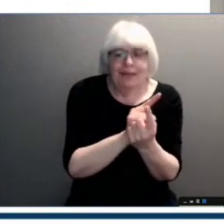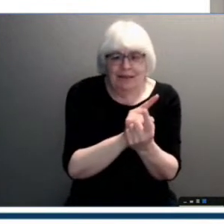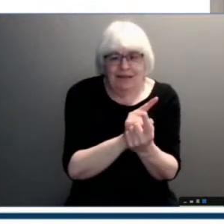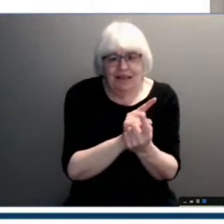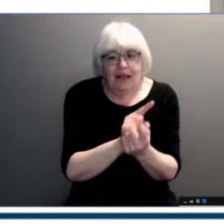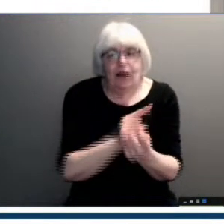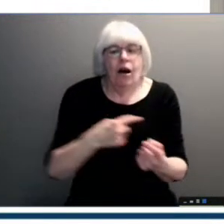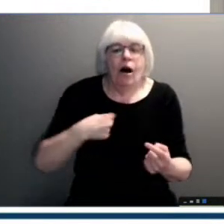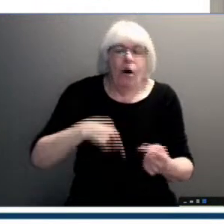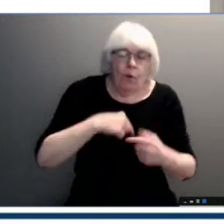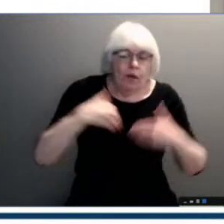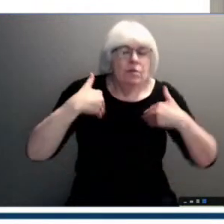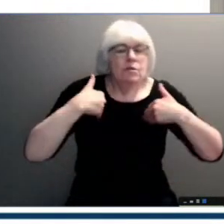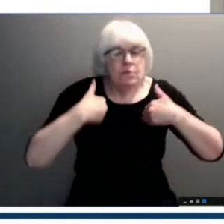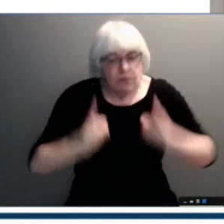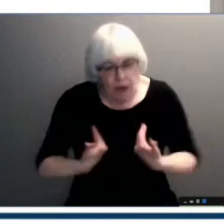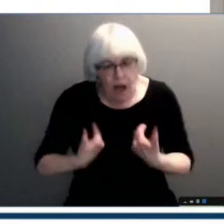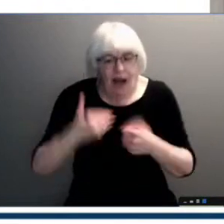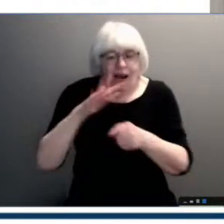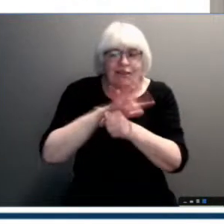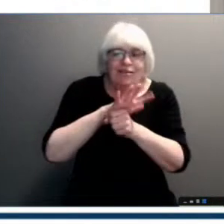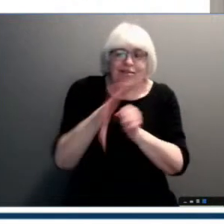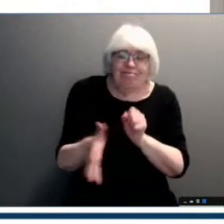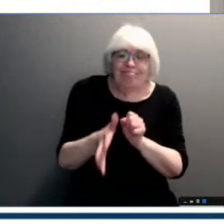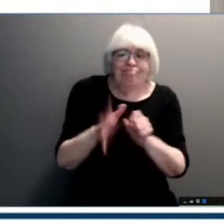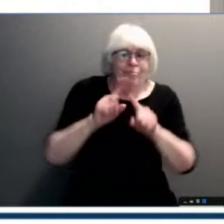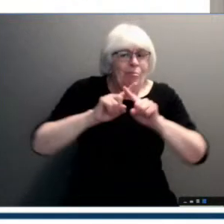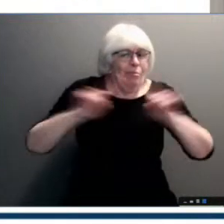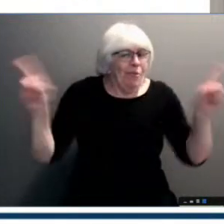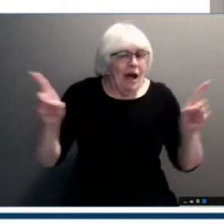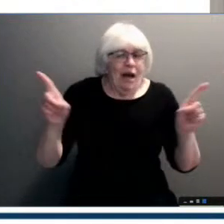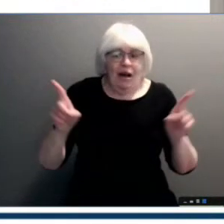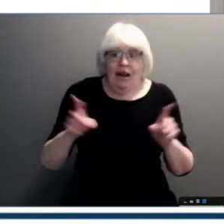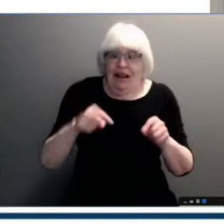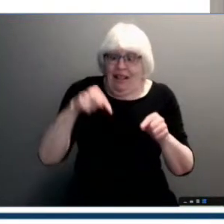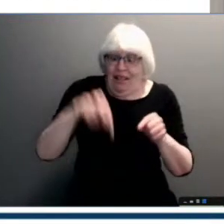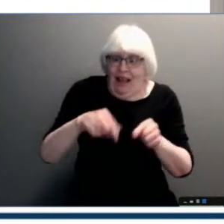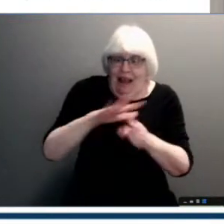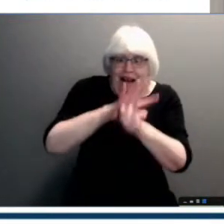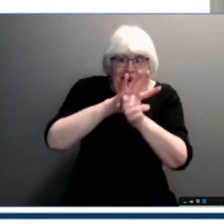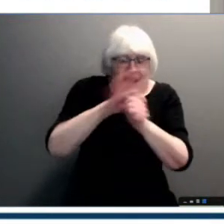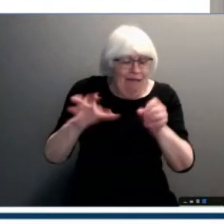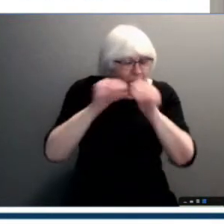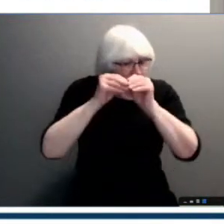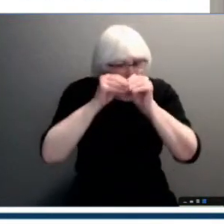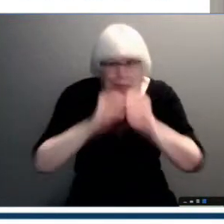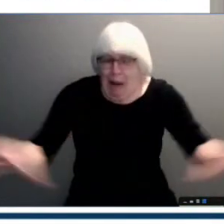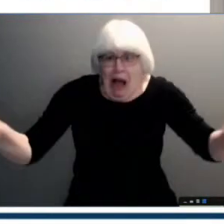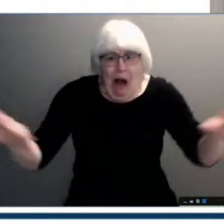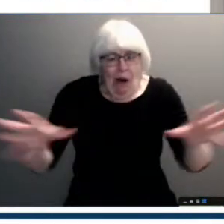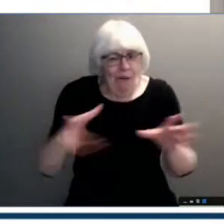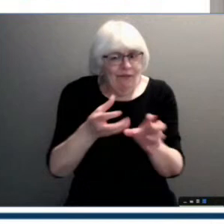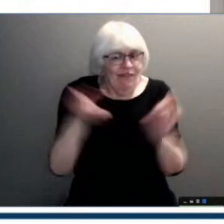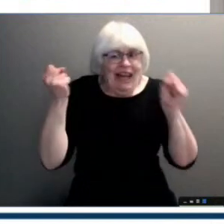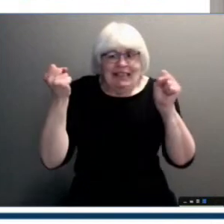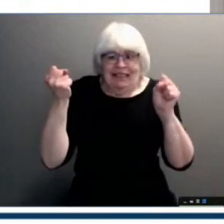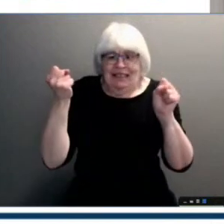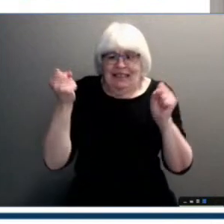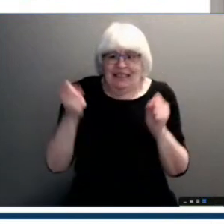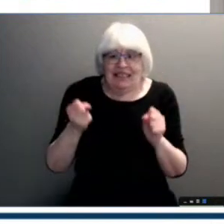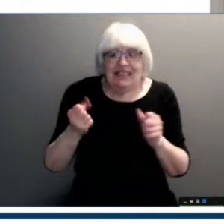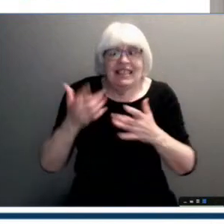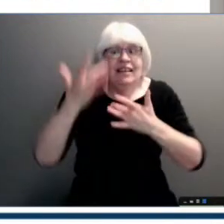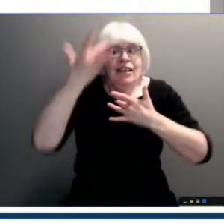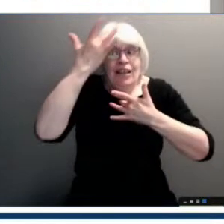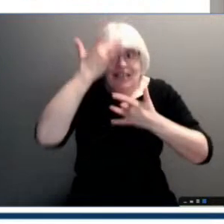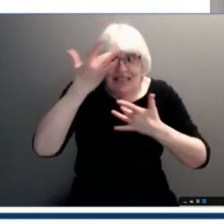province. So far, I believe it's fair to say the symptoms appear less severe than previous variants, but